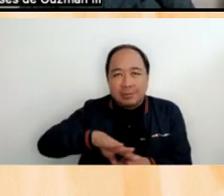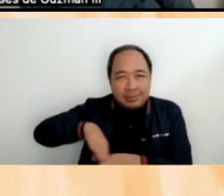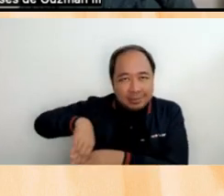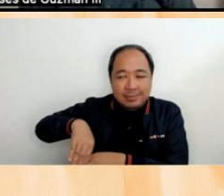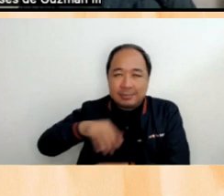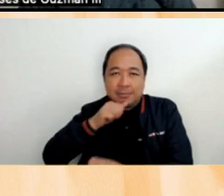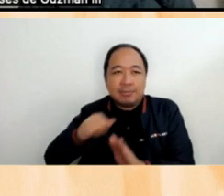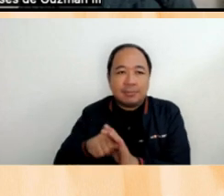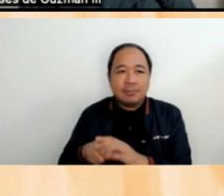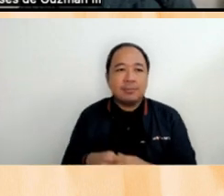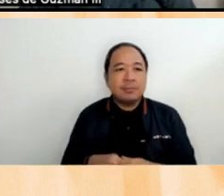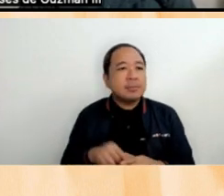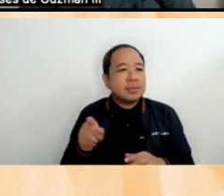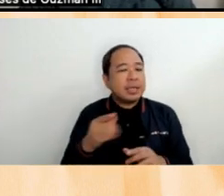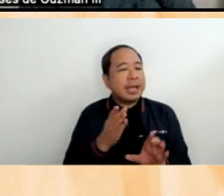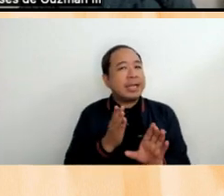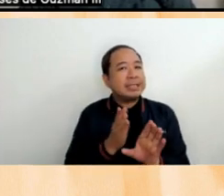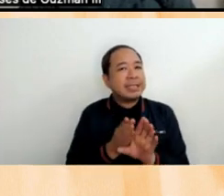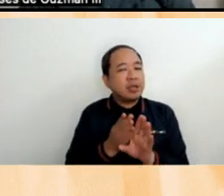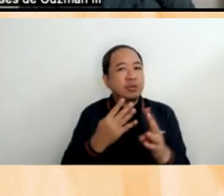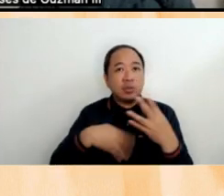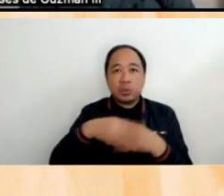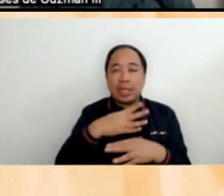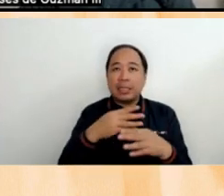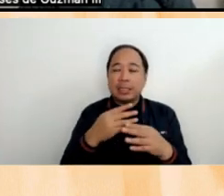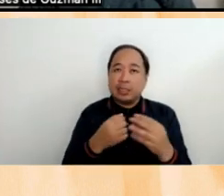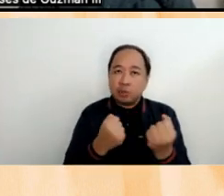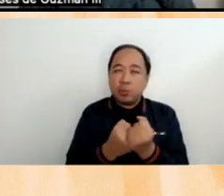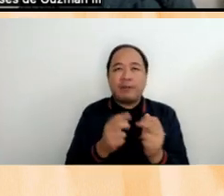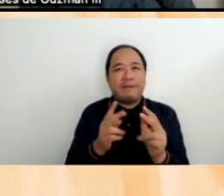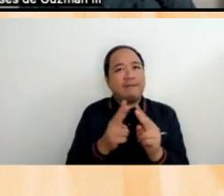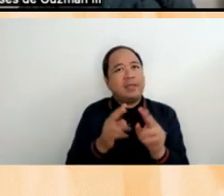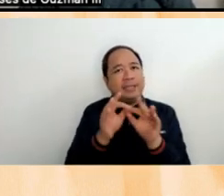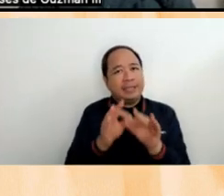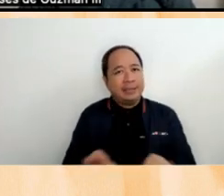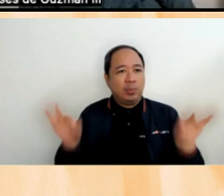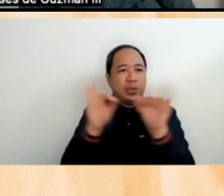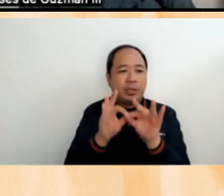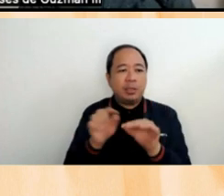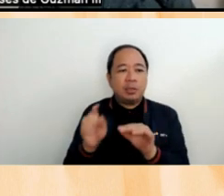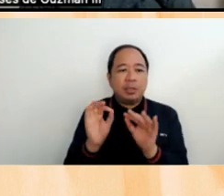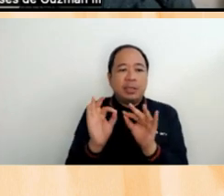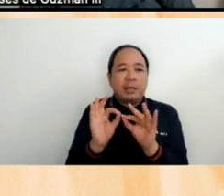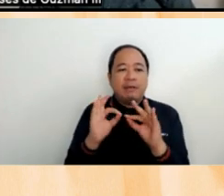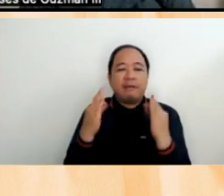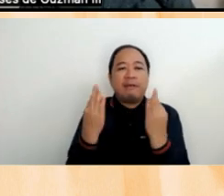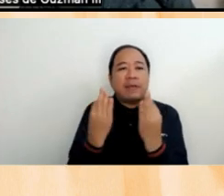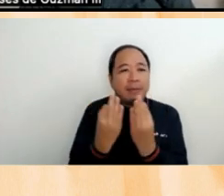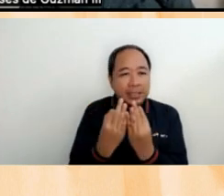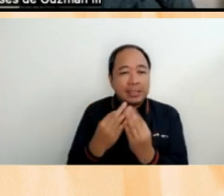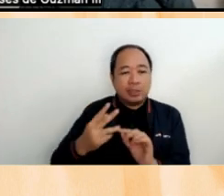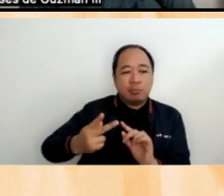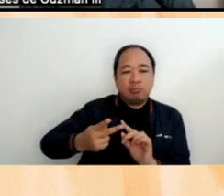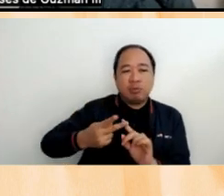people. Good family relationships and stability contribute to helping the patient